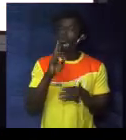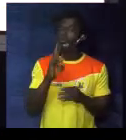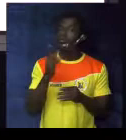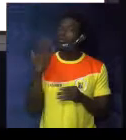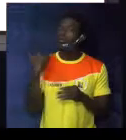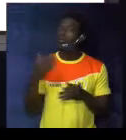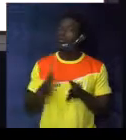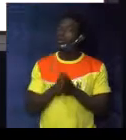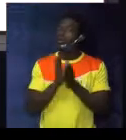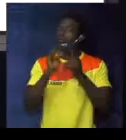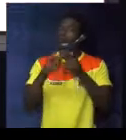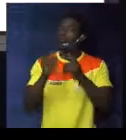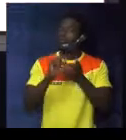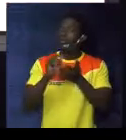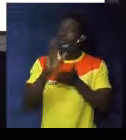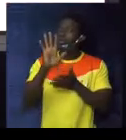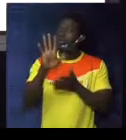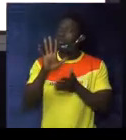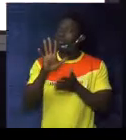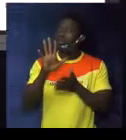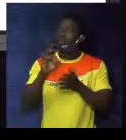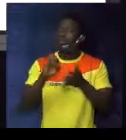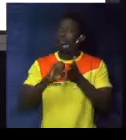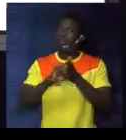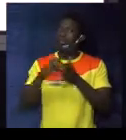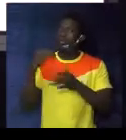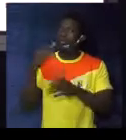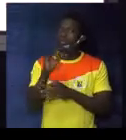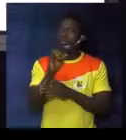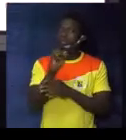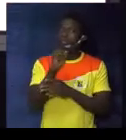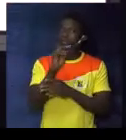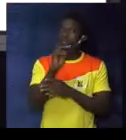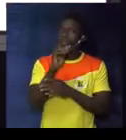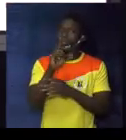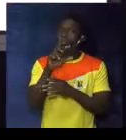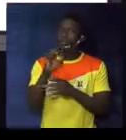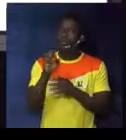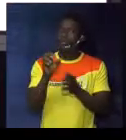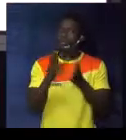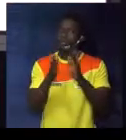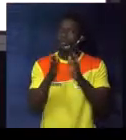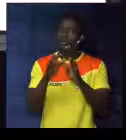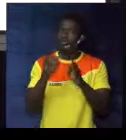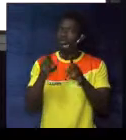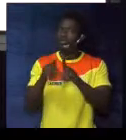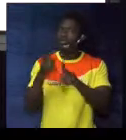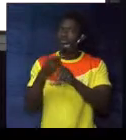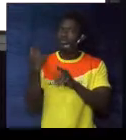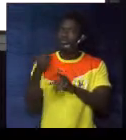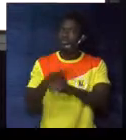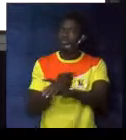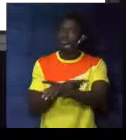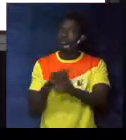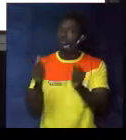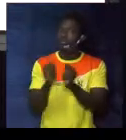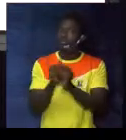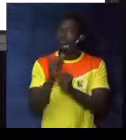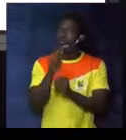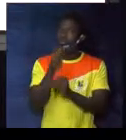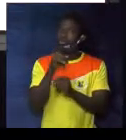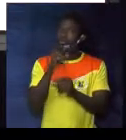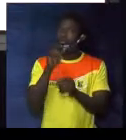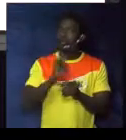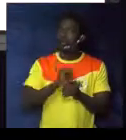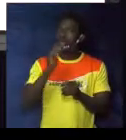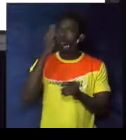You were asked to write 5 examples of similes different from the ones discussed with you. I know you're